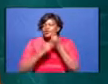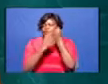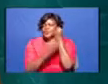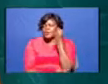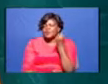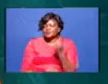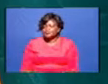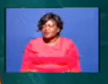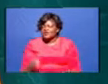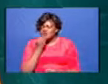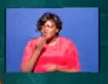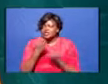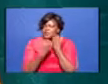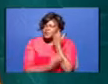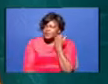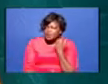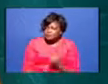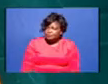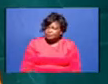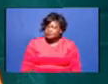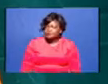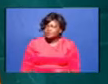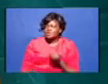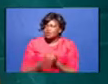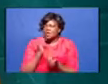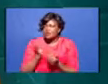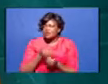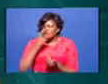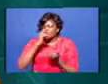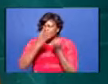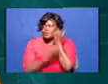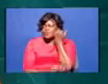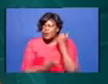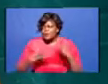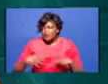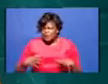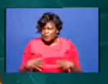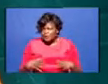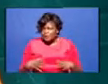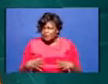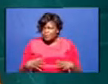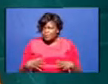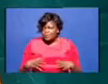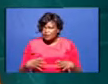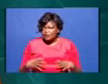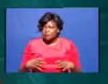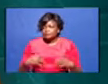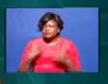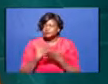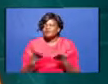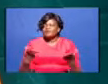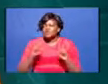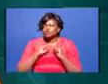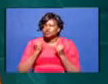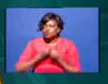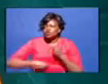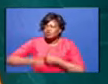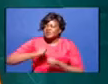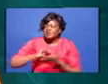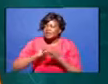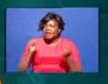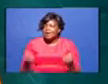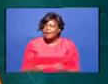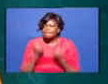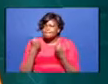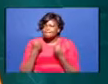poor people, looking after the needy people. These are some of the social activities that happen under the